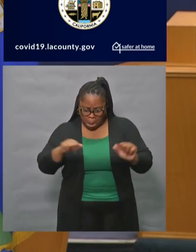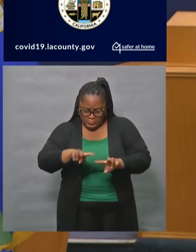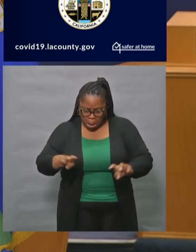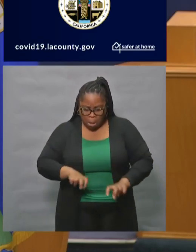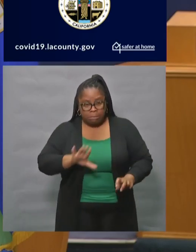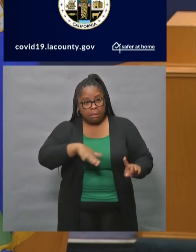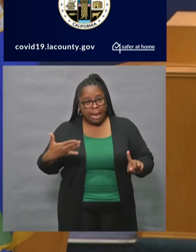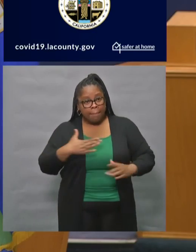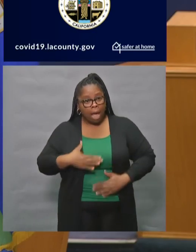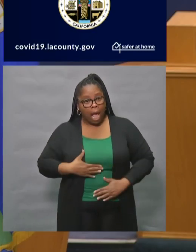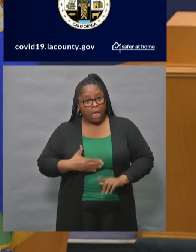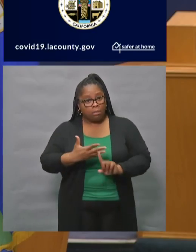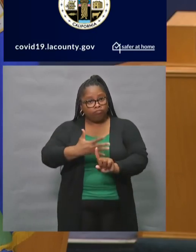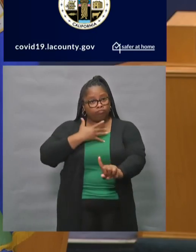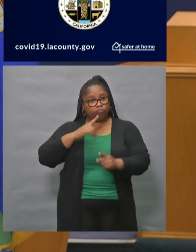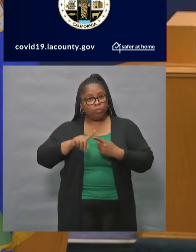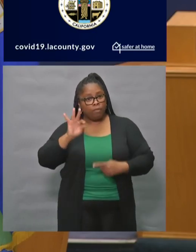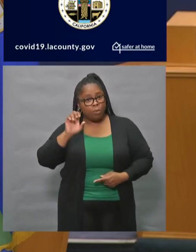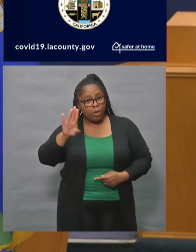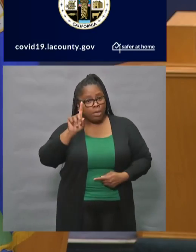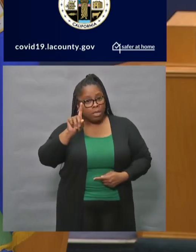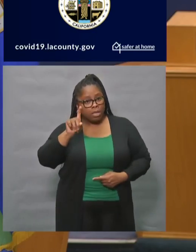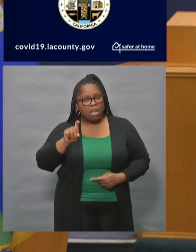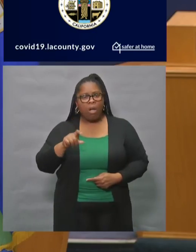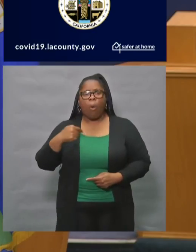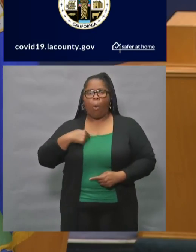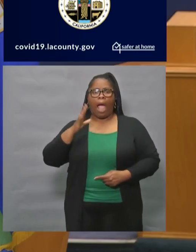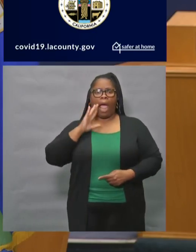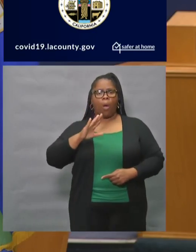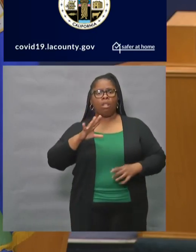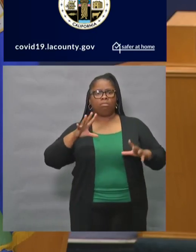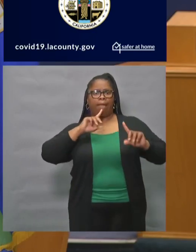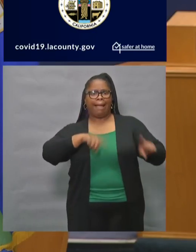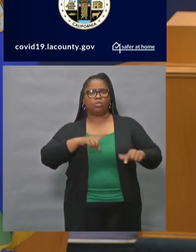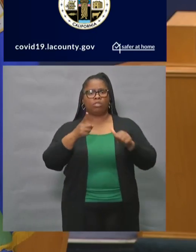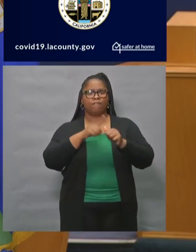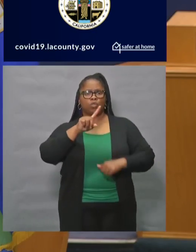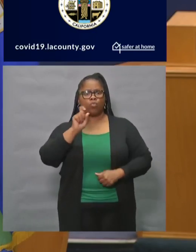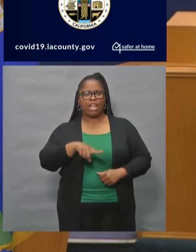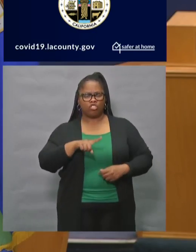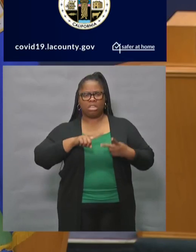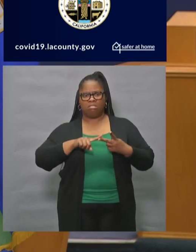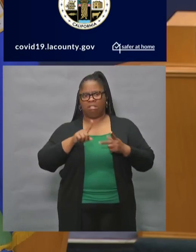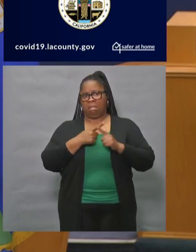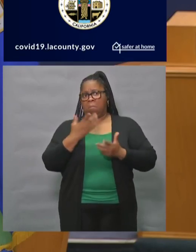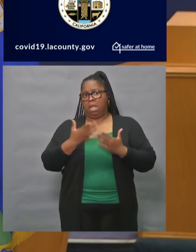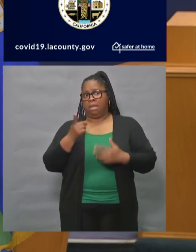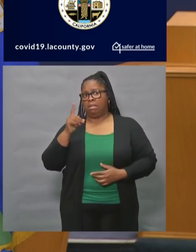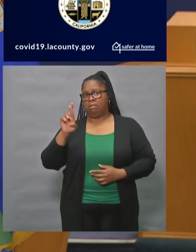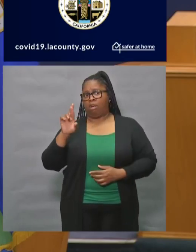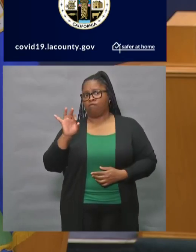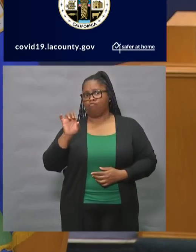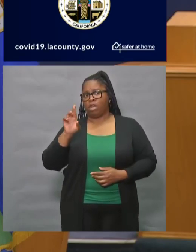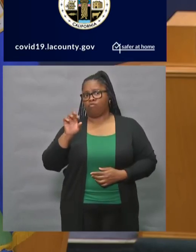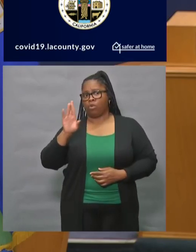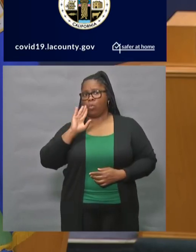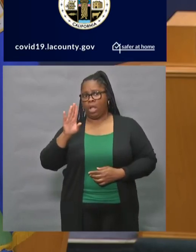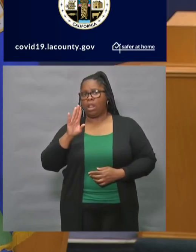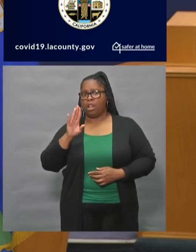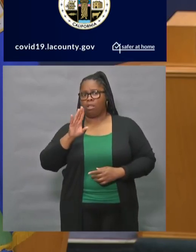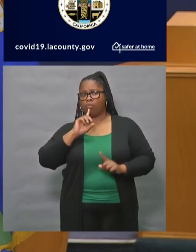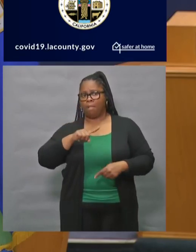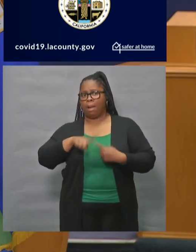I'll take the first question, and then I don't know if Dr. Ferrer wants to also weigh in with respect to serologic testing. So I'll answer it with respect to